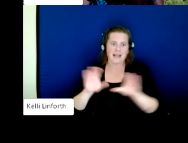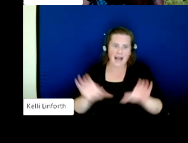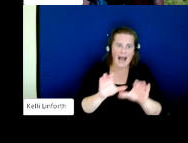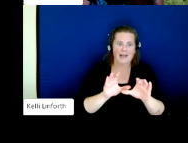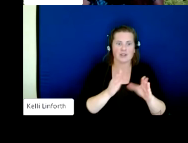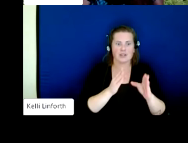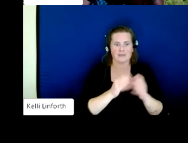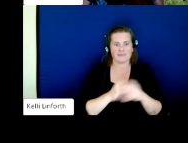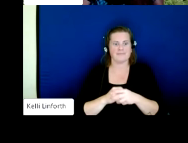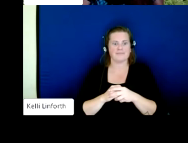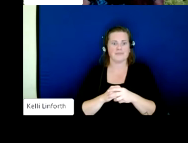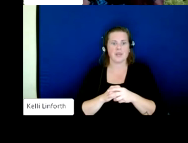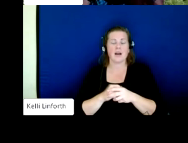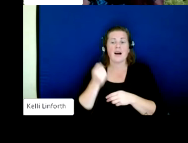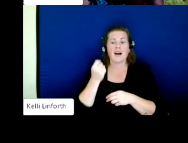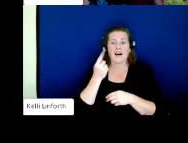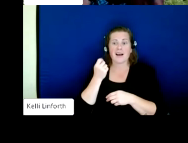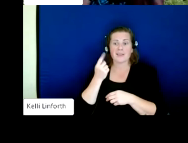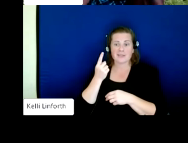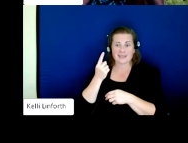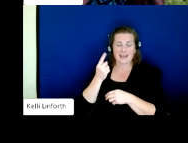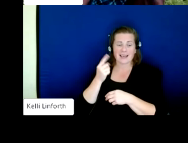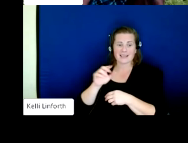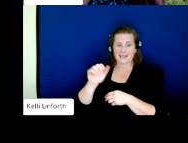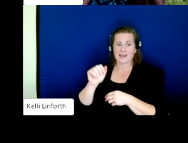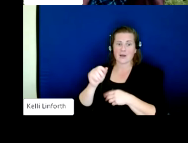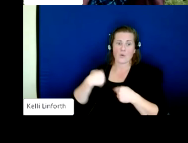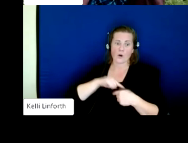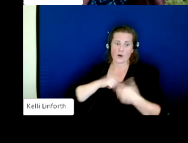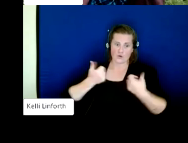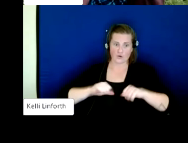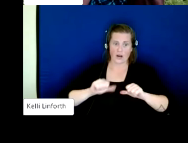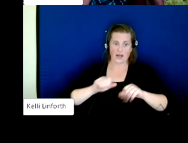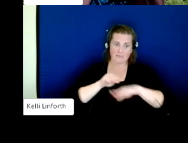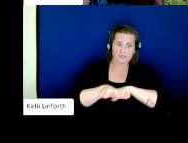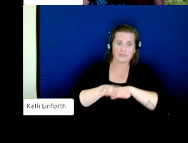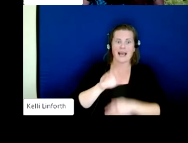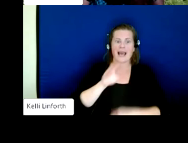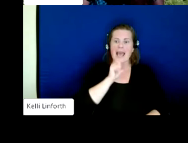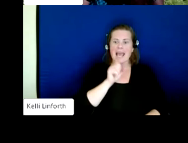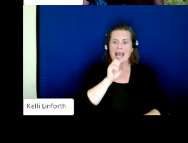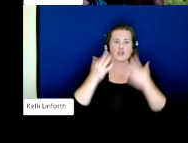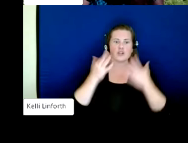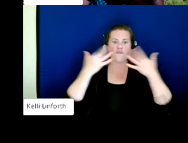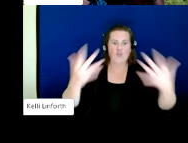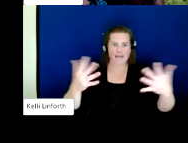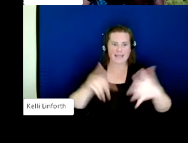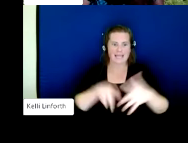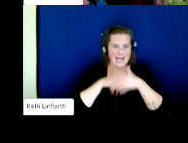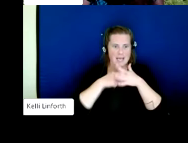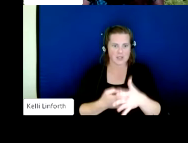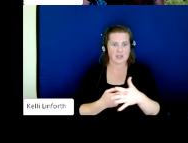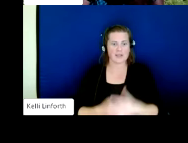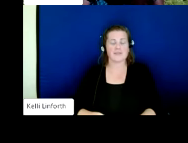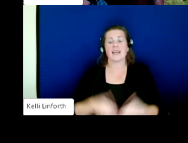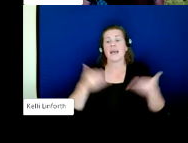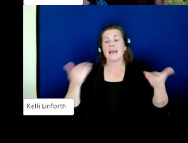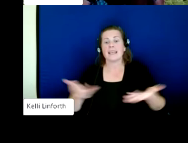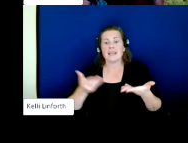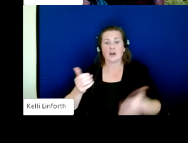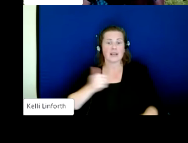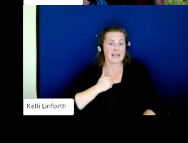also part of age-friendly initiatives. And of course, there are many entities in Canada that